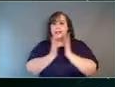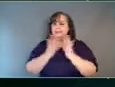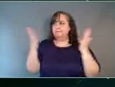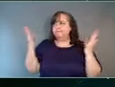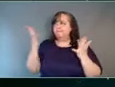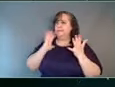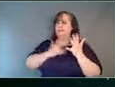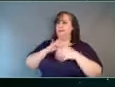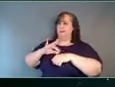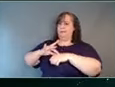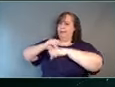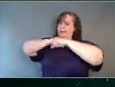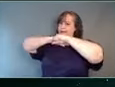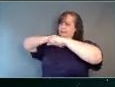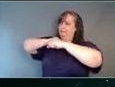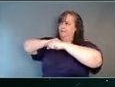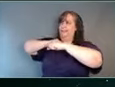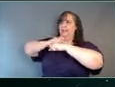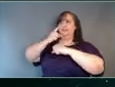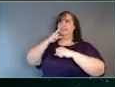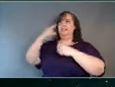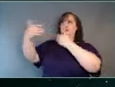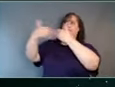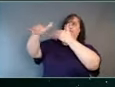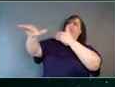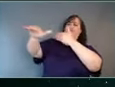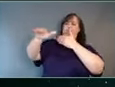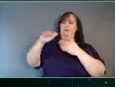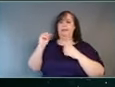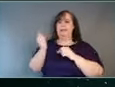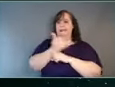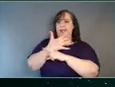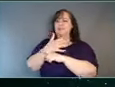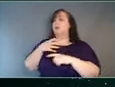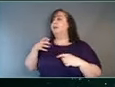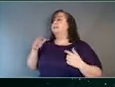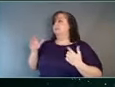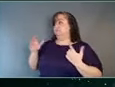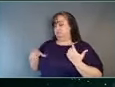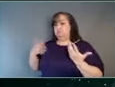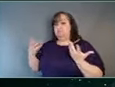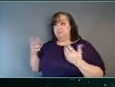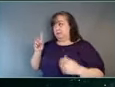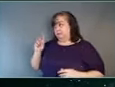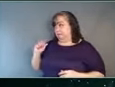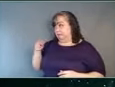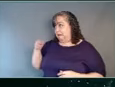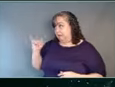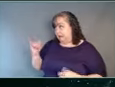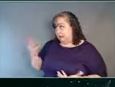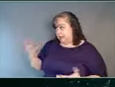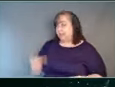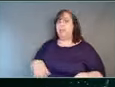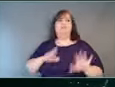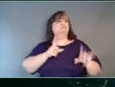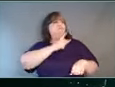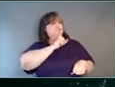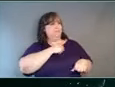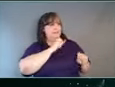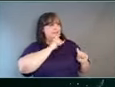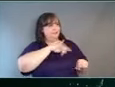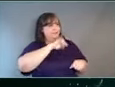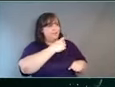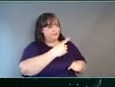one? Sure, I'd be happy to build on what Tarek said earlier. So there is a couple of different ways that we